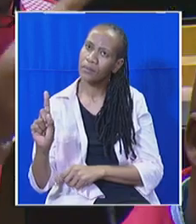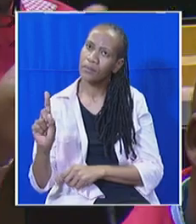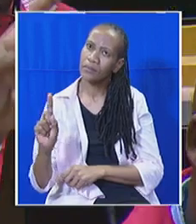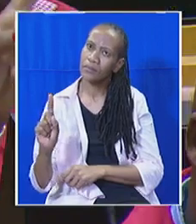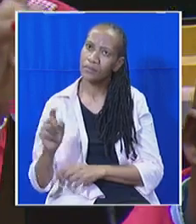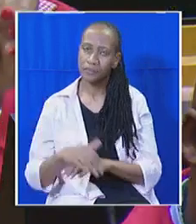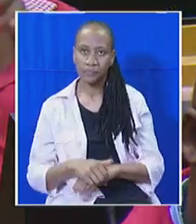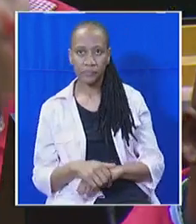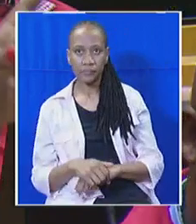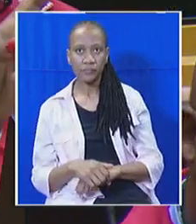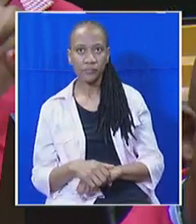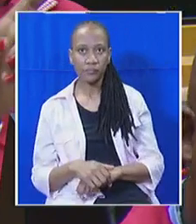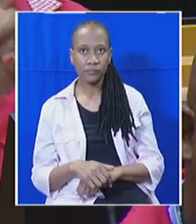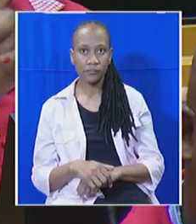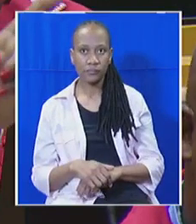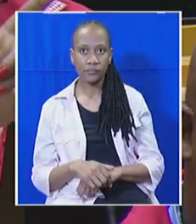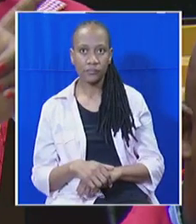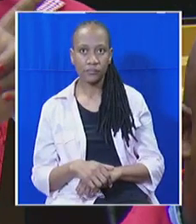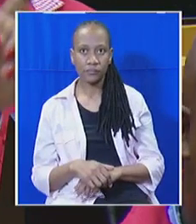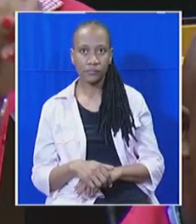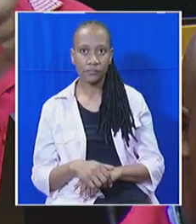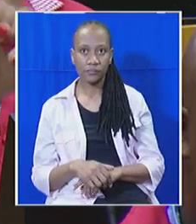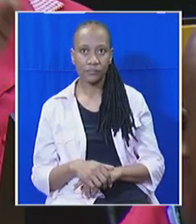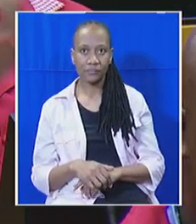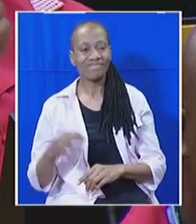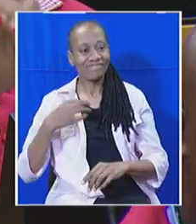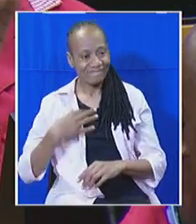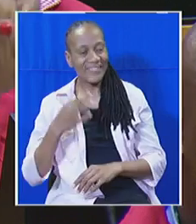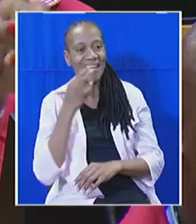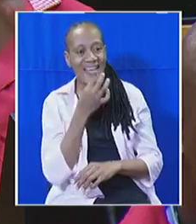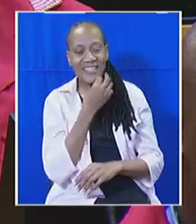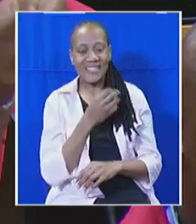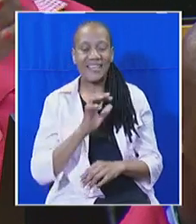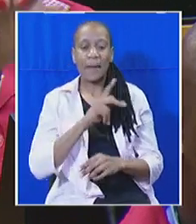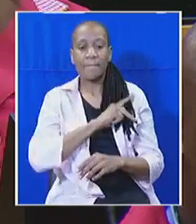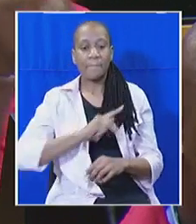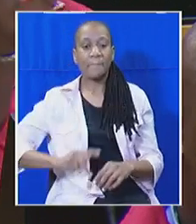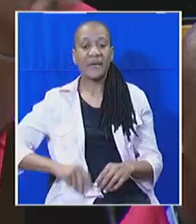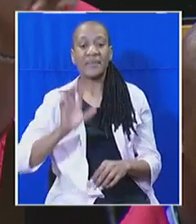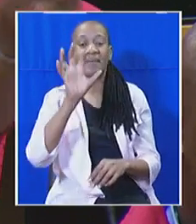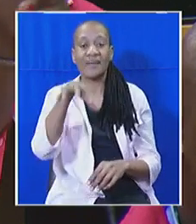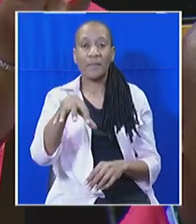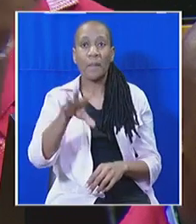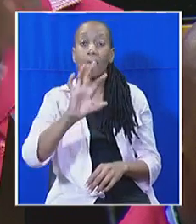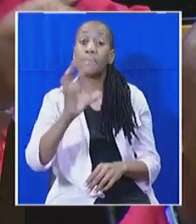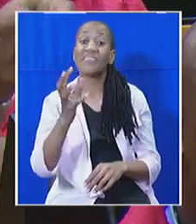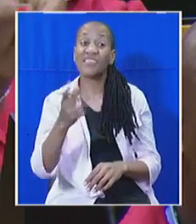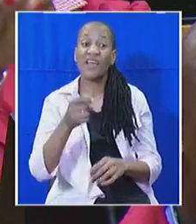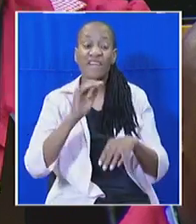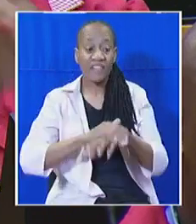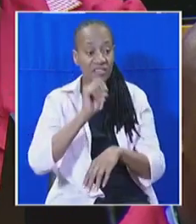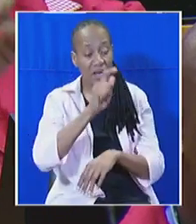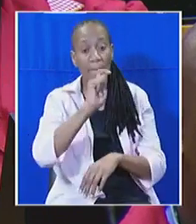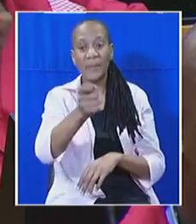I don't think the honorable minister heard what I said. I said Ace Mahashule is paying the comrade contractors in the Free